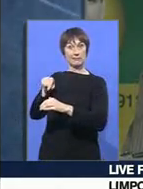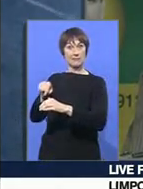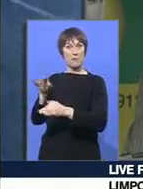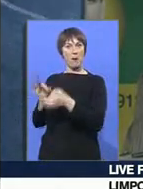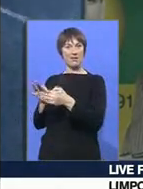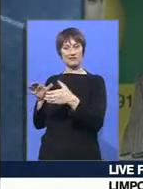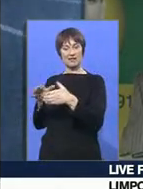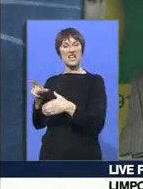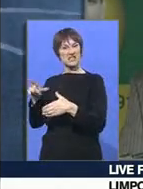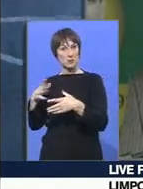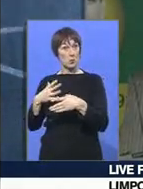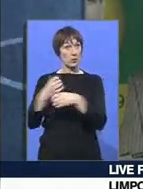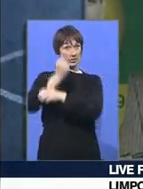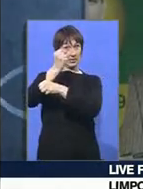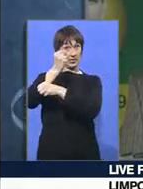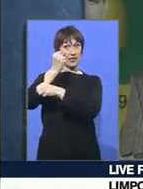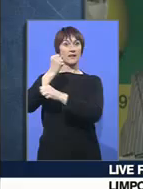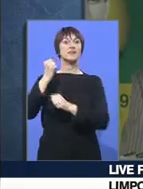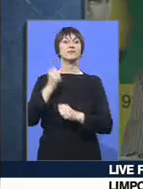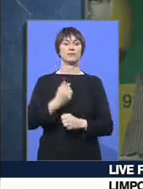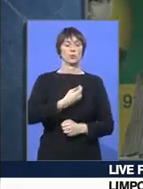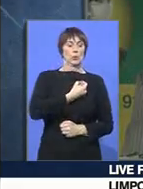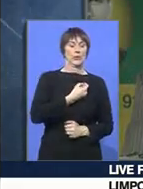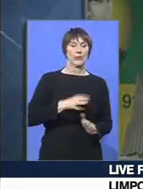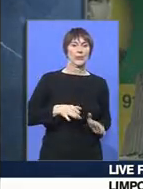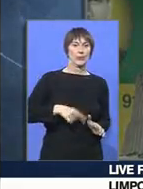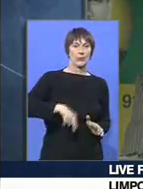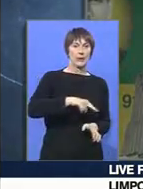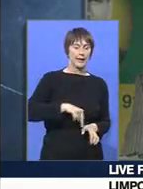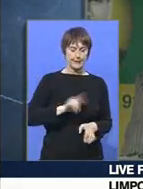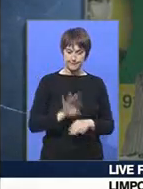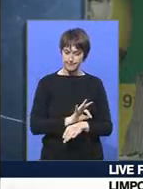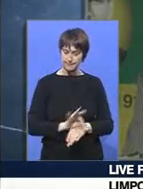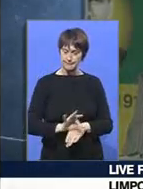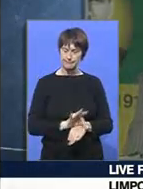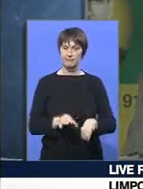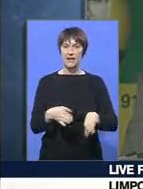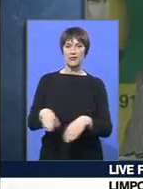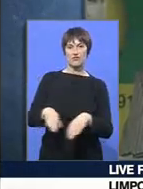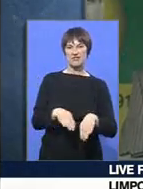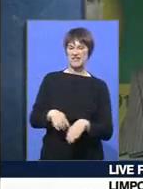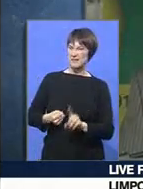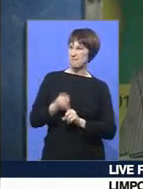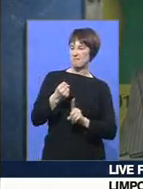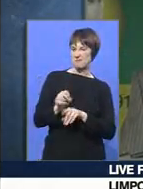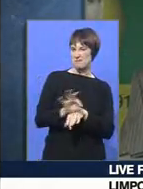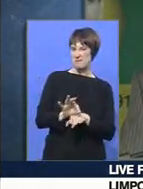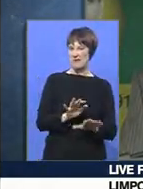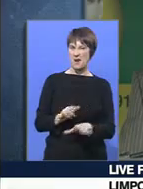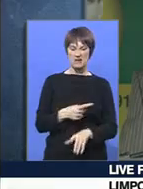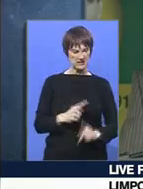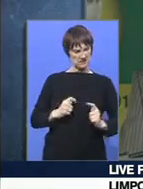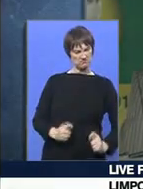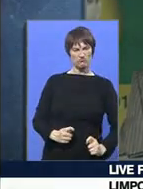the Youth League drew up a program of action calling for more militant